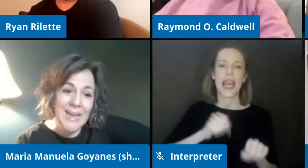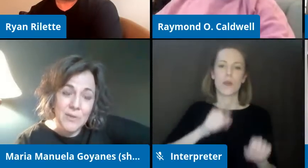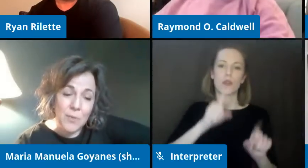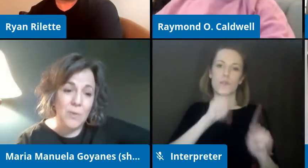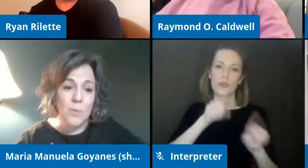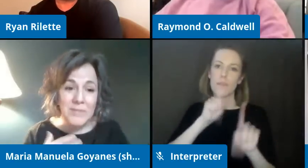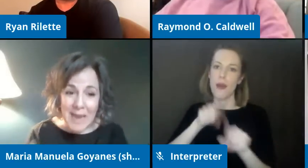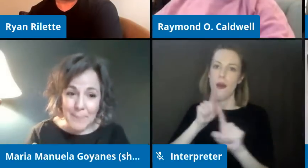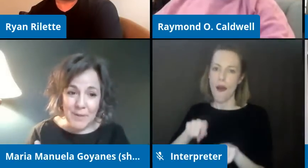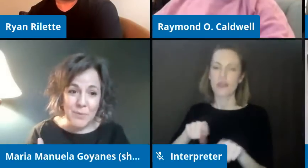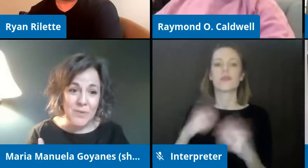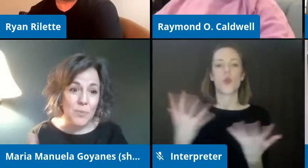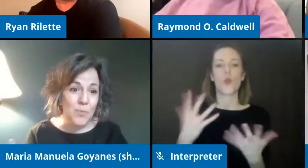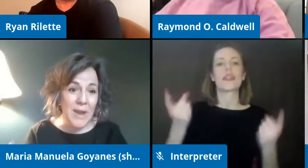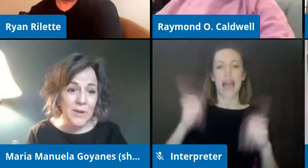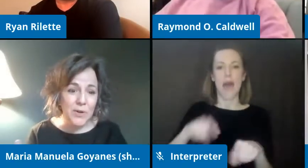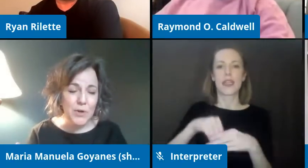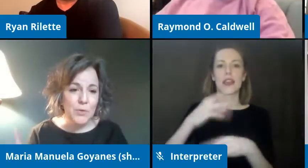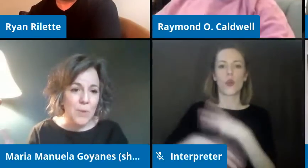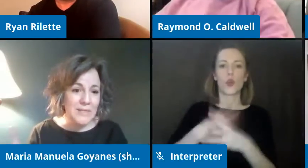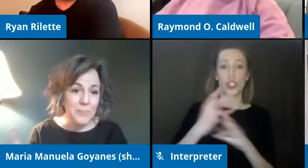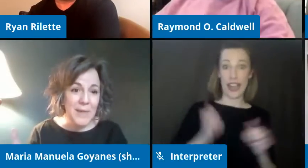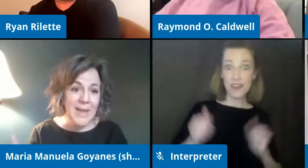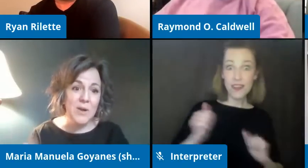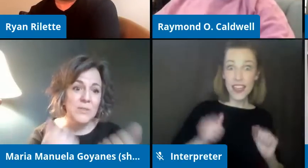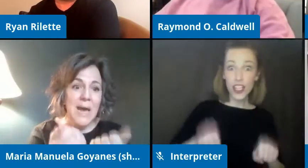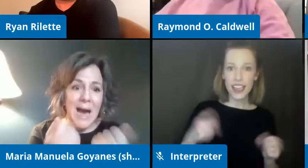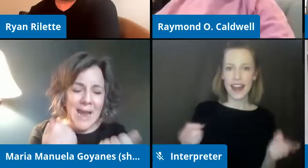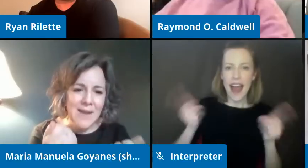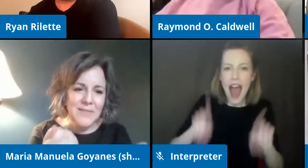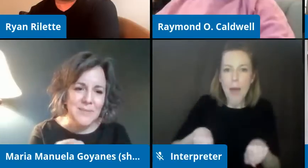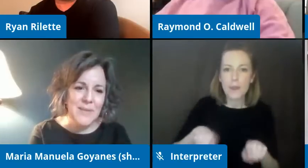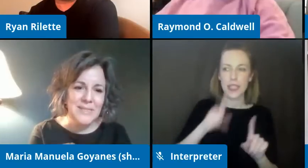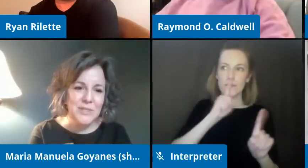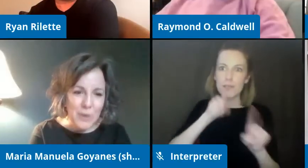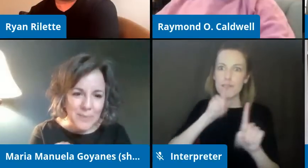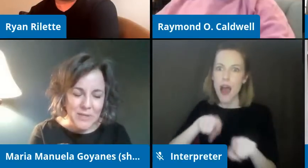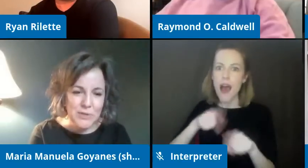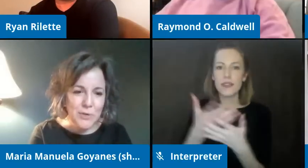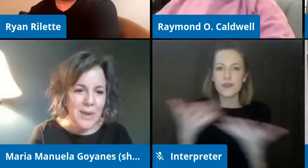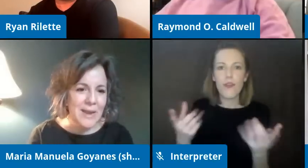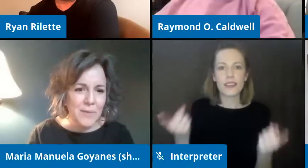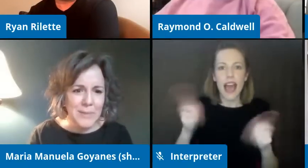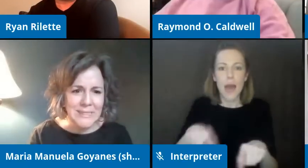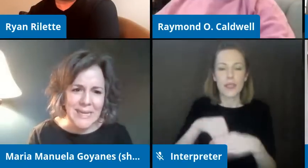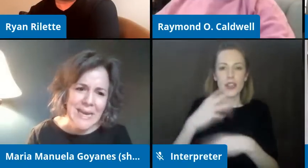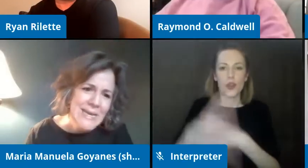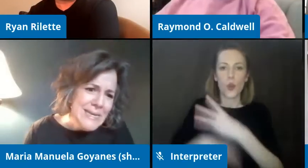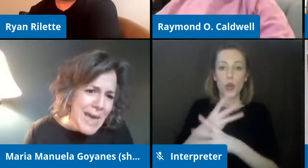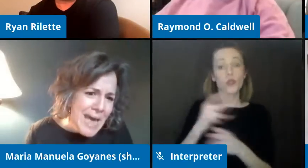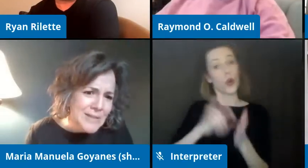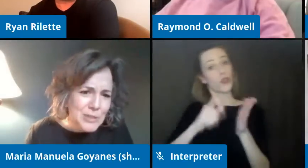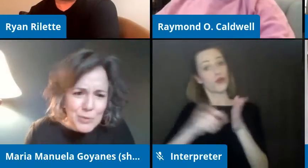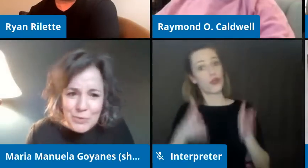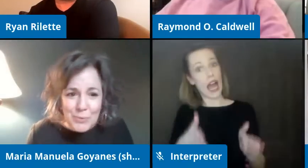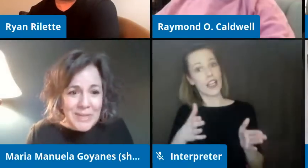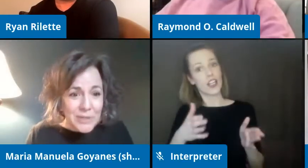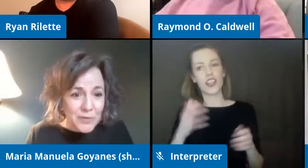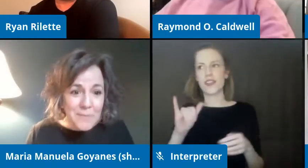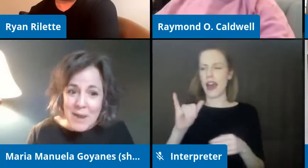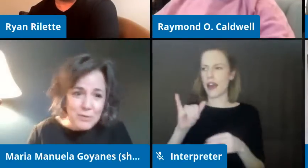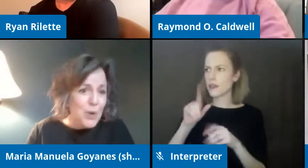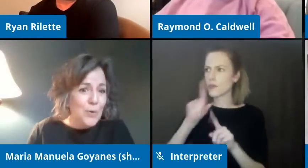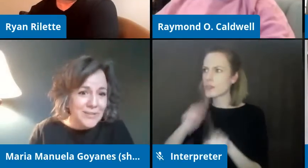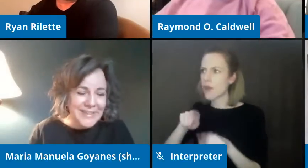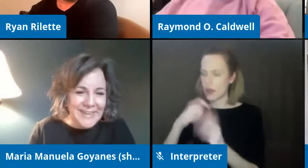world and or what's happening with a writer who writes a play and goes, I have this amazing script. Can you do it? And everybody's like, yeah,